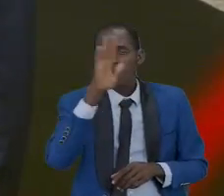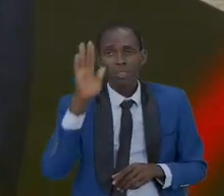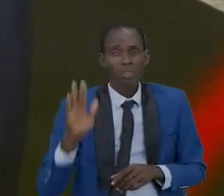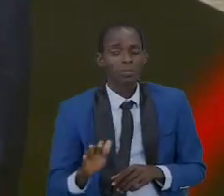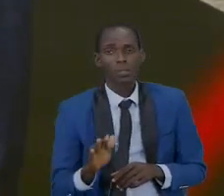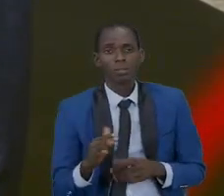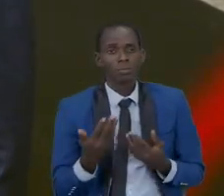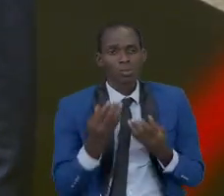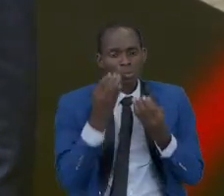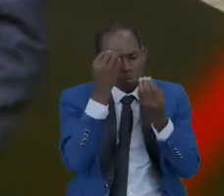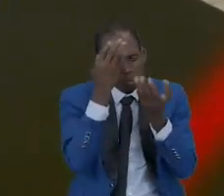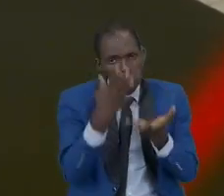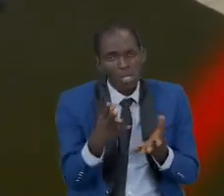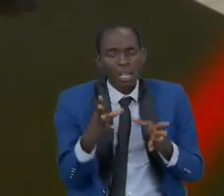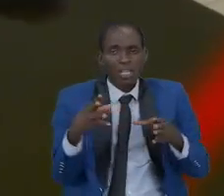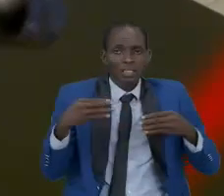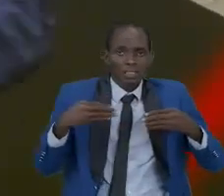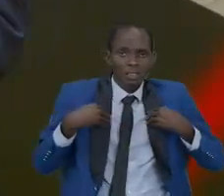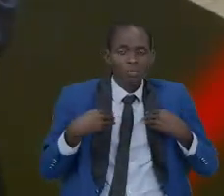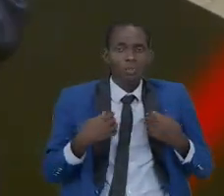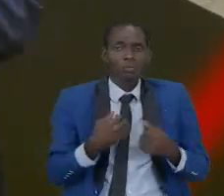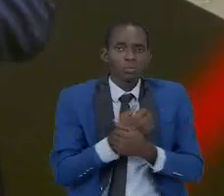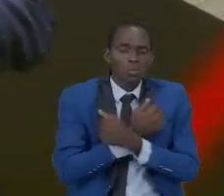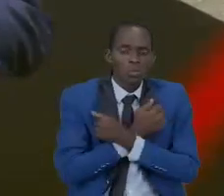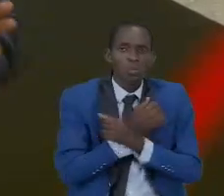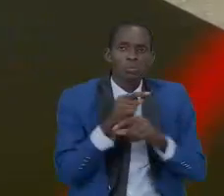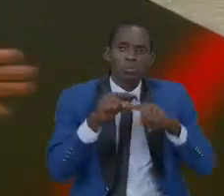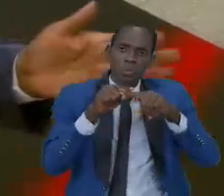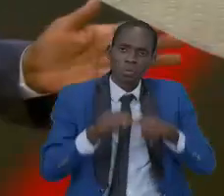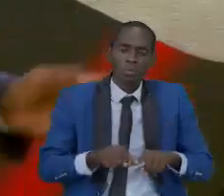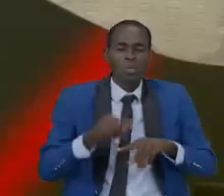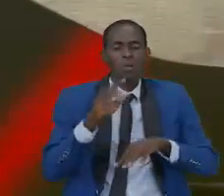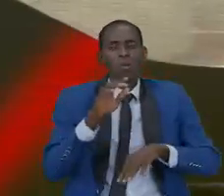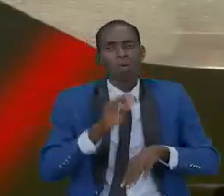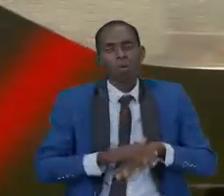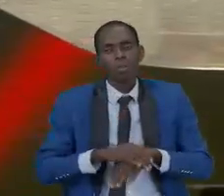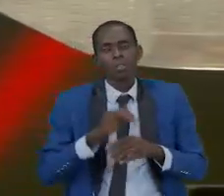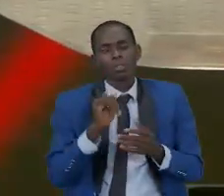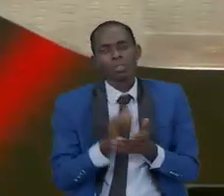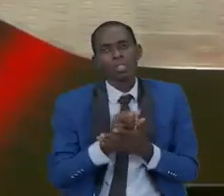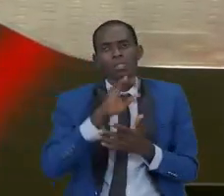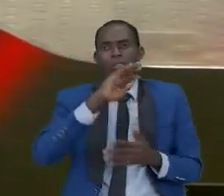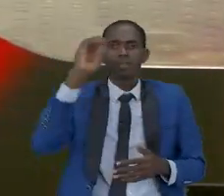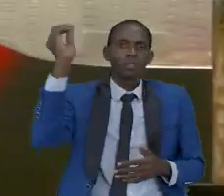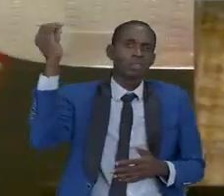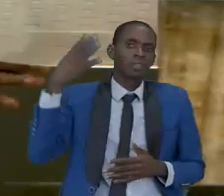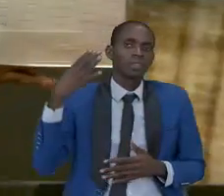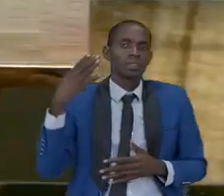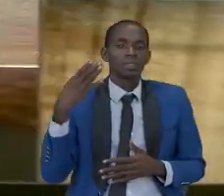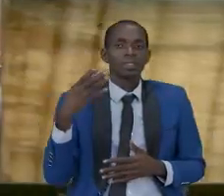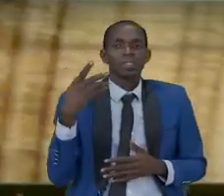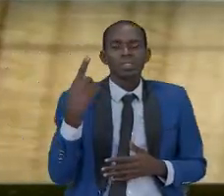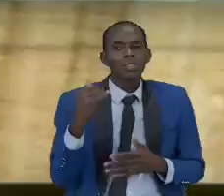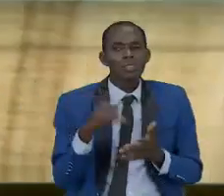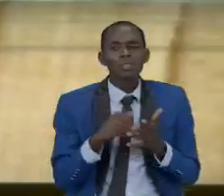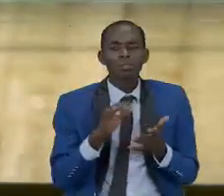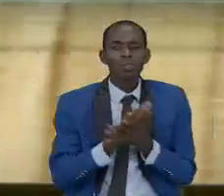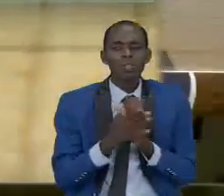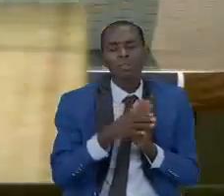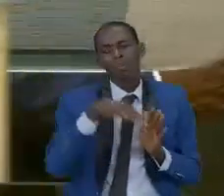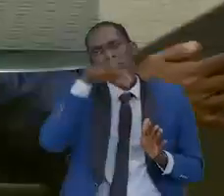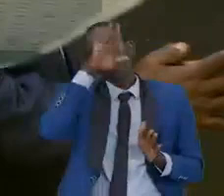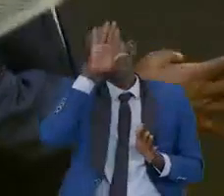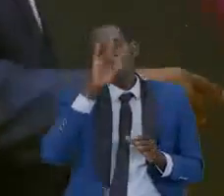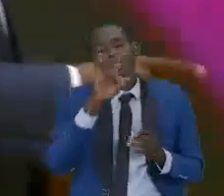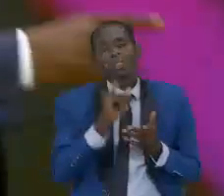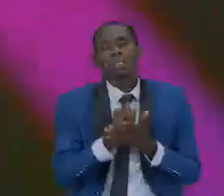to that Grace you never ask for more grace you never depend on that Grace you never lean on that Grace it's frustrated that's why Paul the